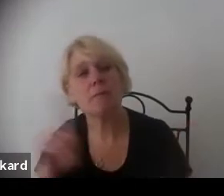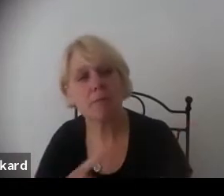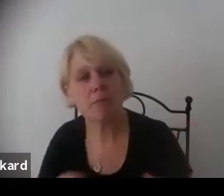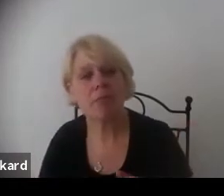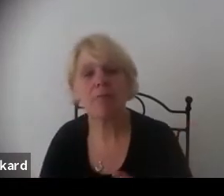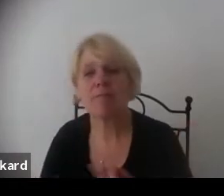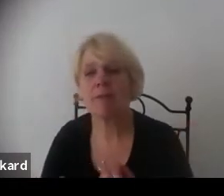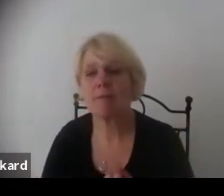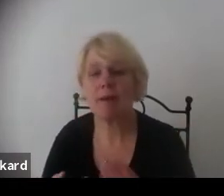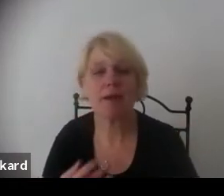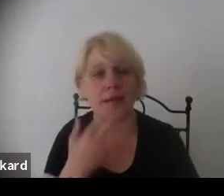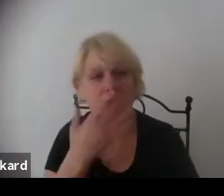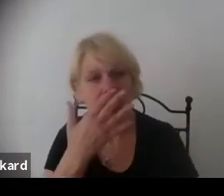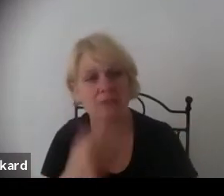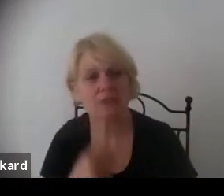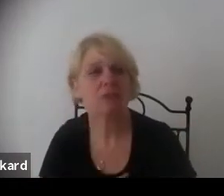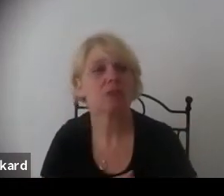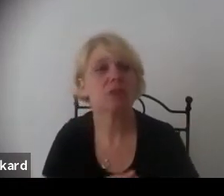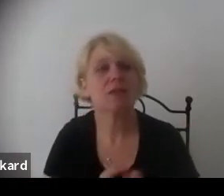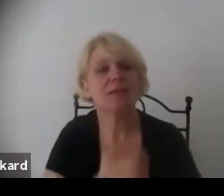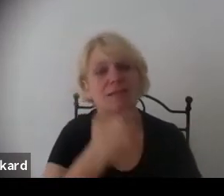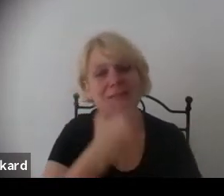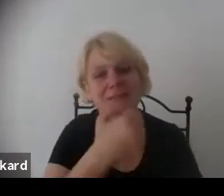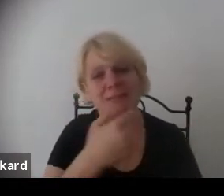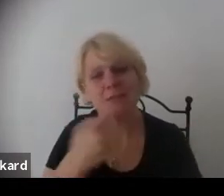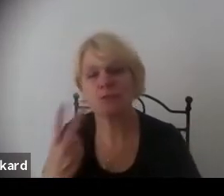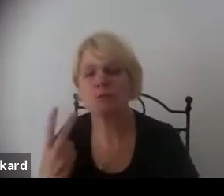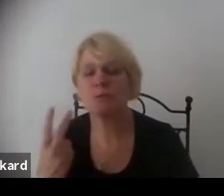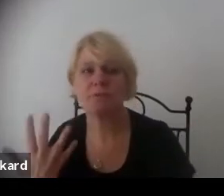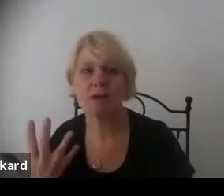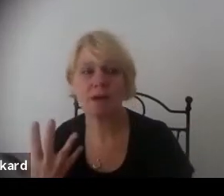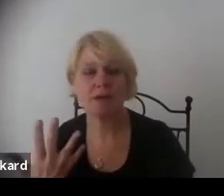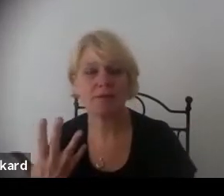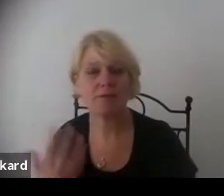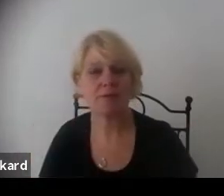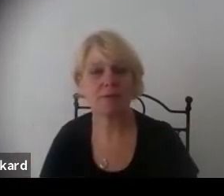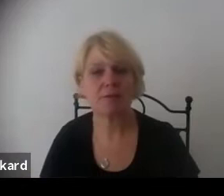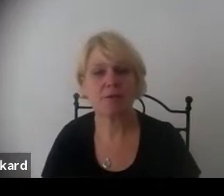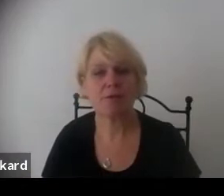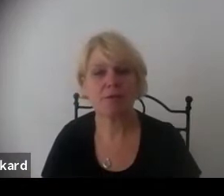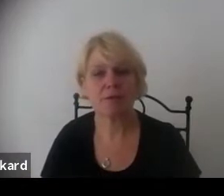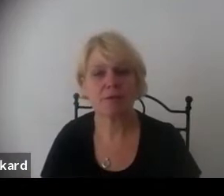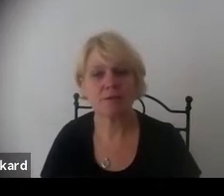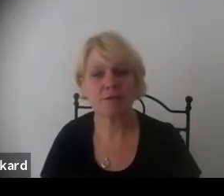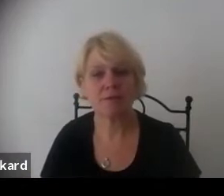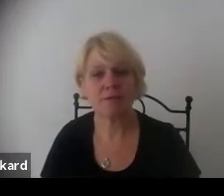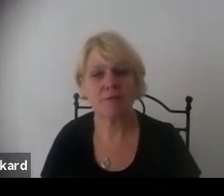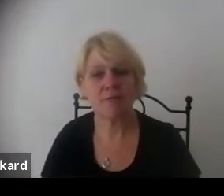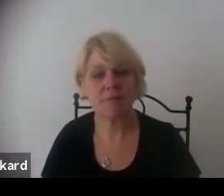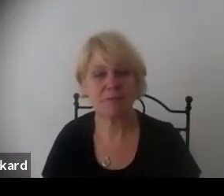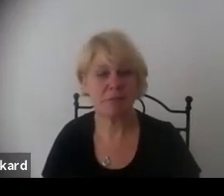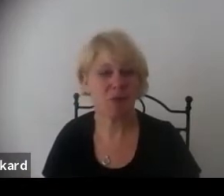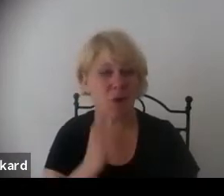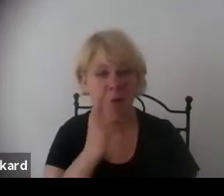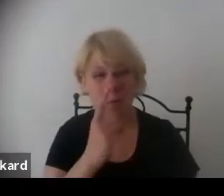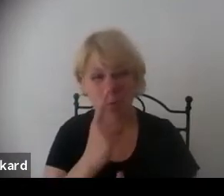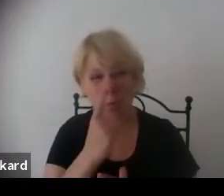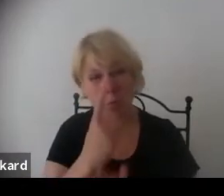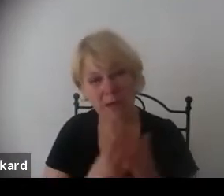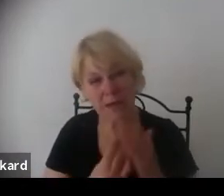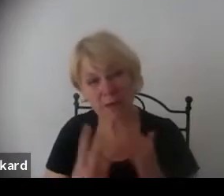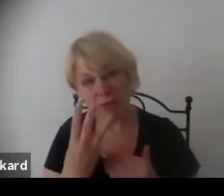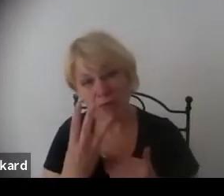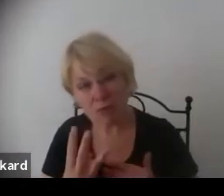between the ages of 16 to 25, and a third of them are reporting mental health concerns, which is